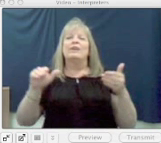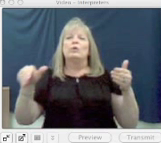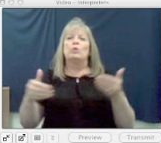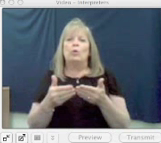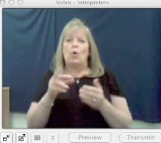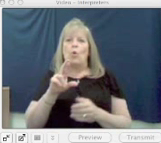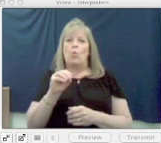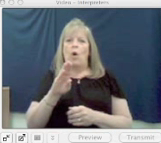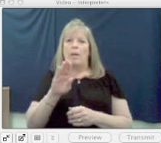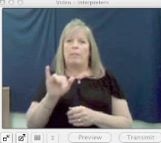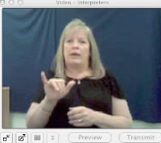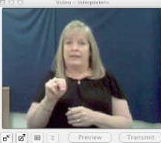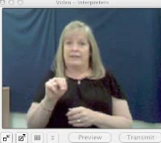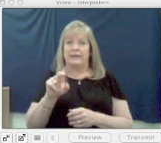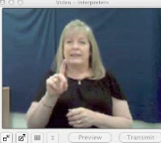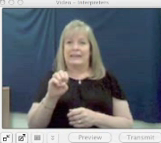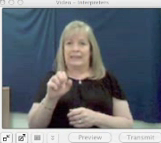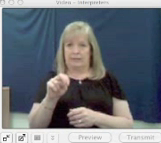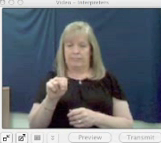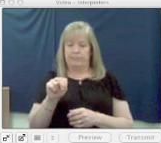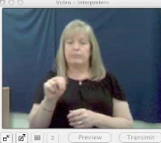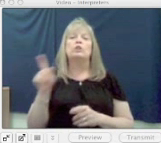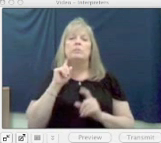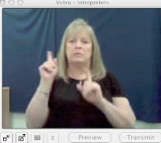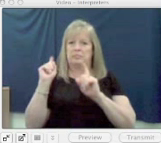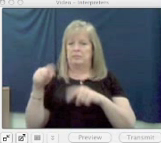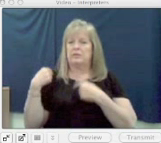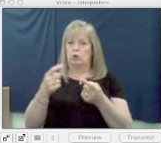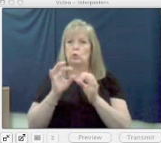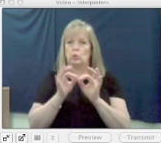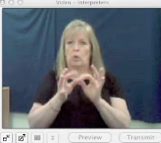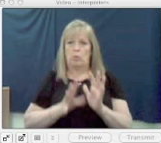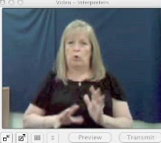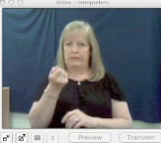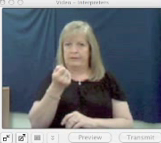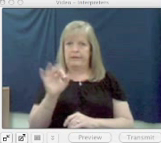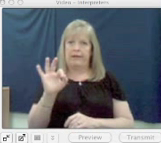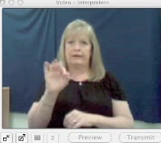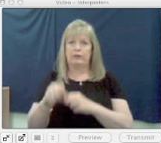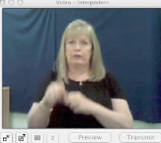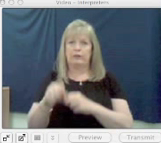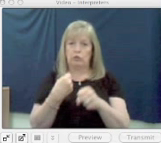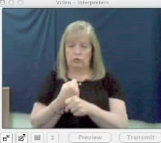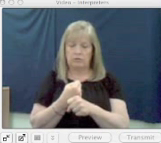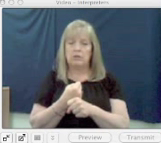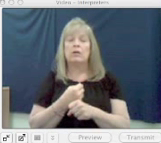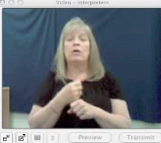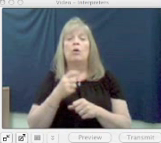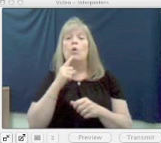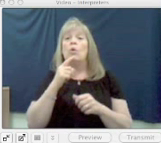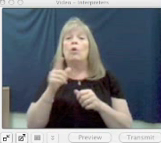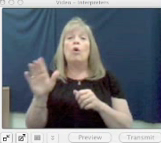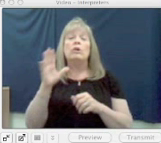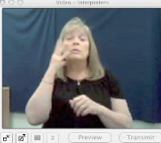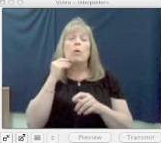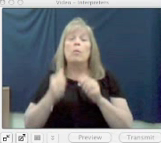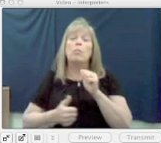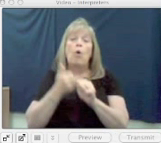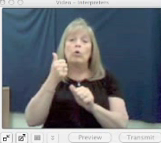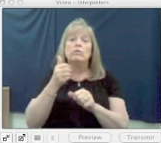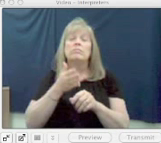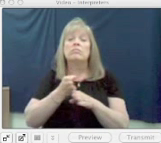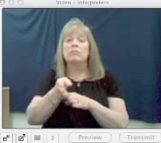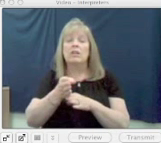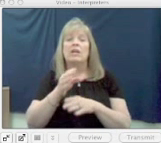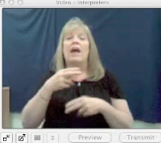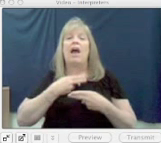Dean. She has been an interpreter for the past 19 years, with most of her experience in the healthcare